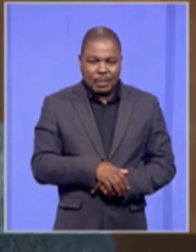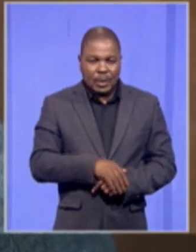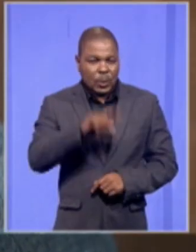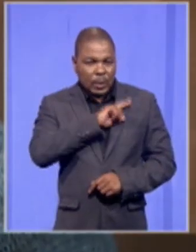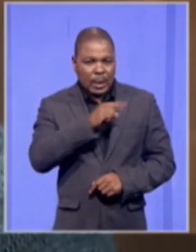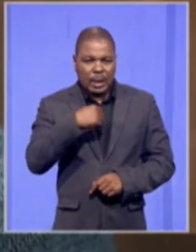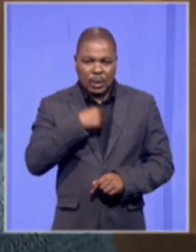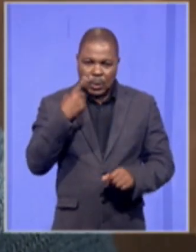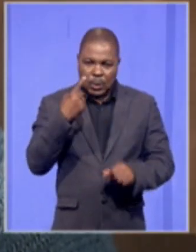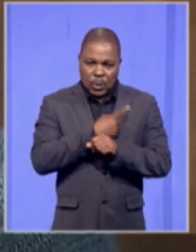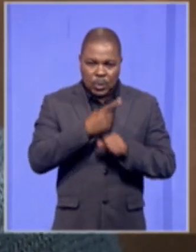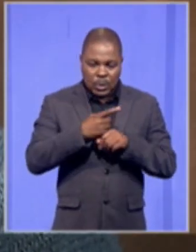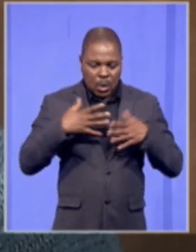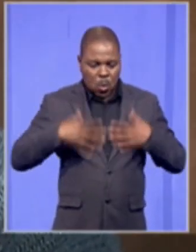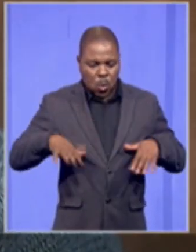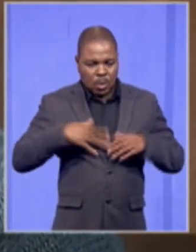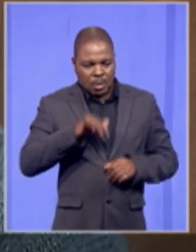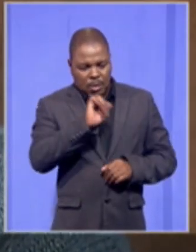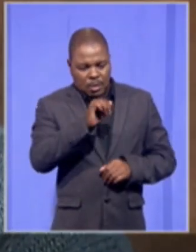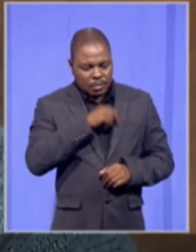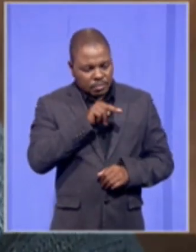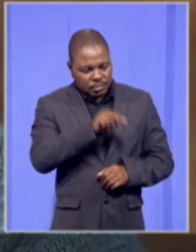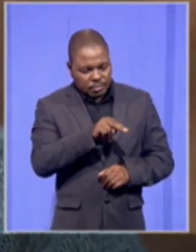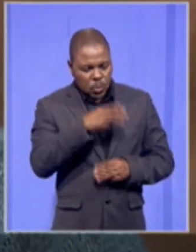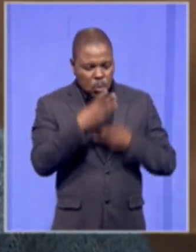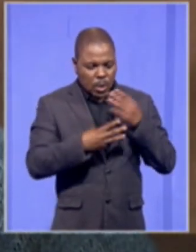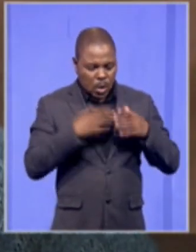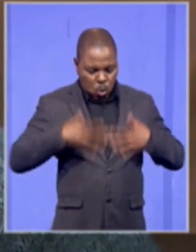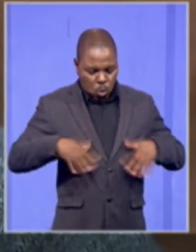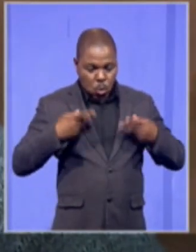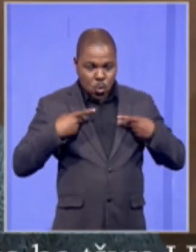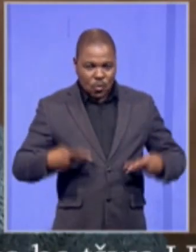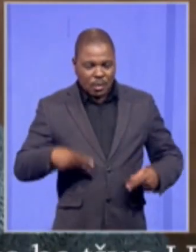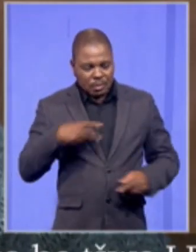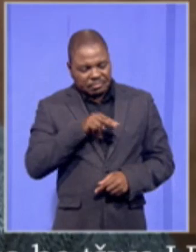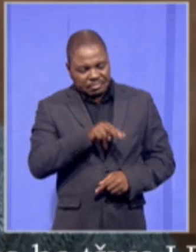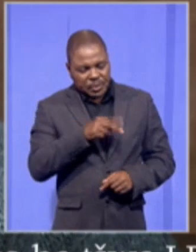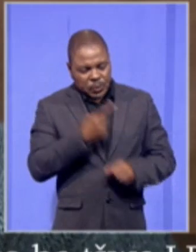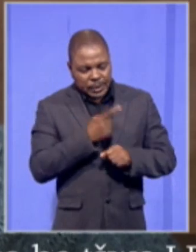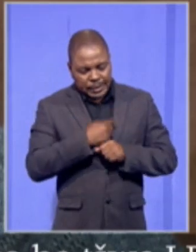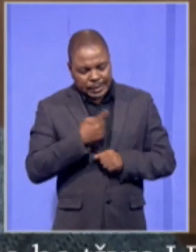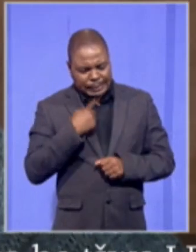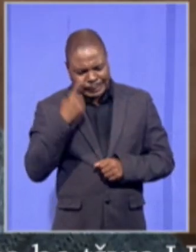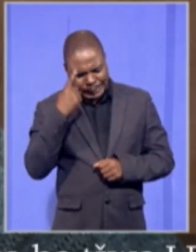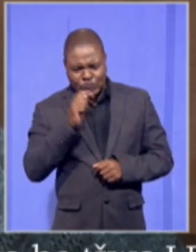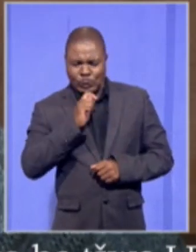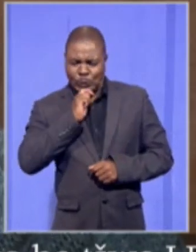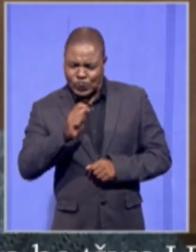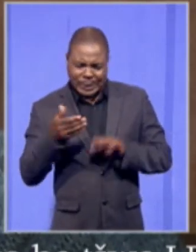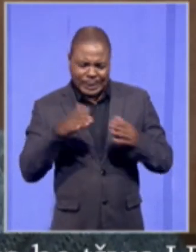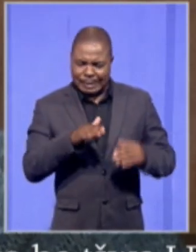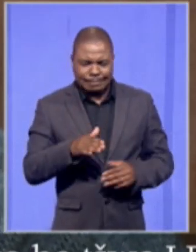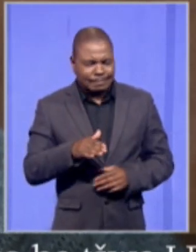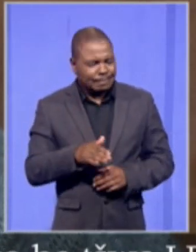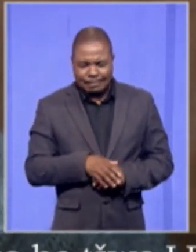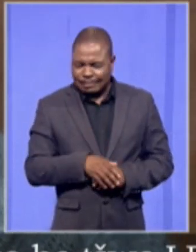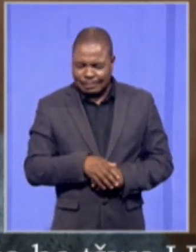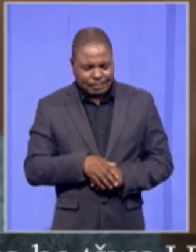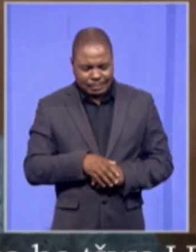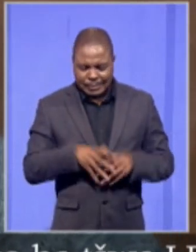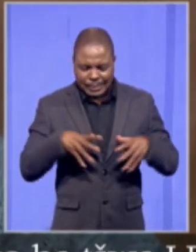phela ke bona diaparo tša especially tša mmereko a ke tshepa gore o tsamaile